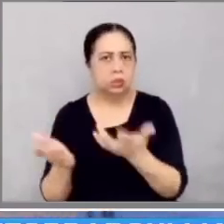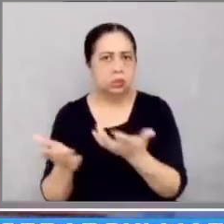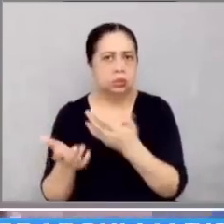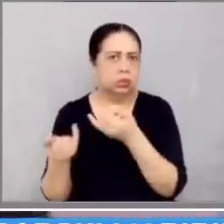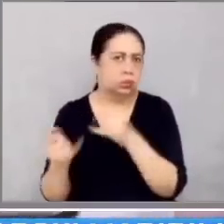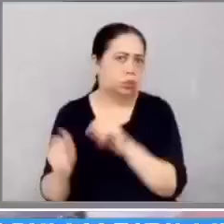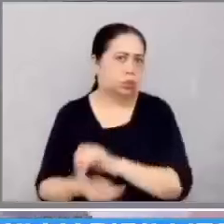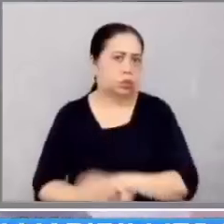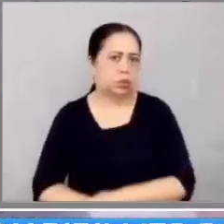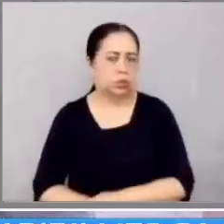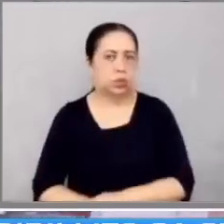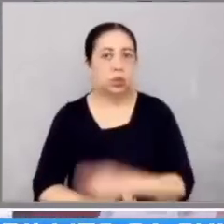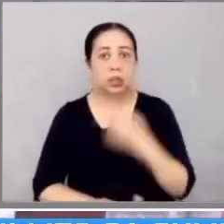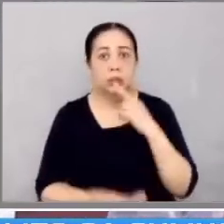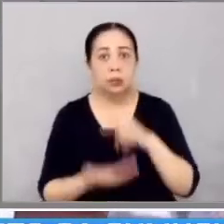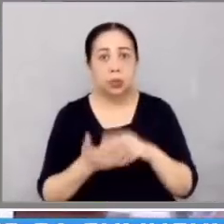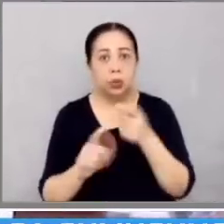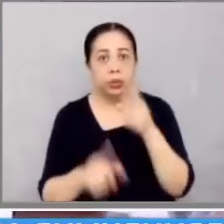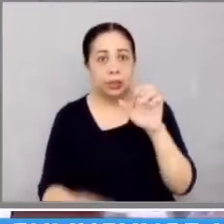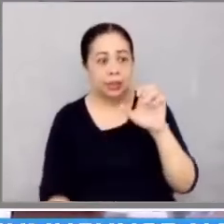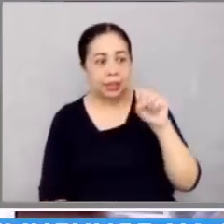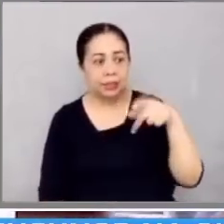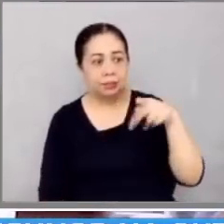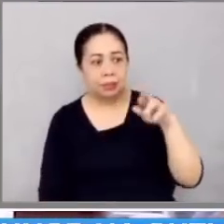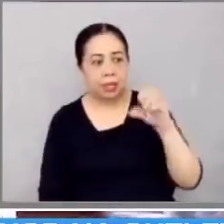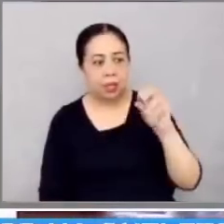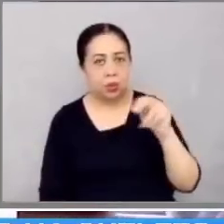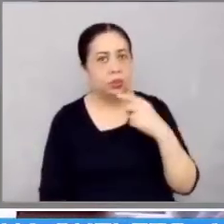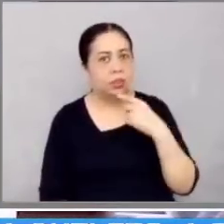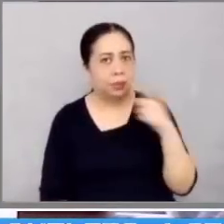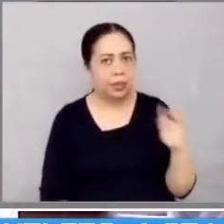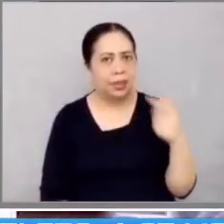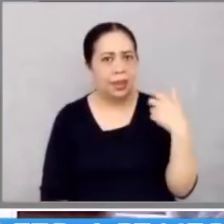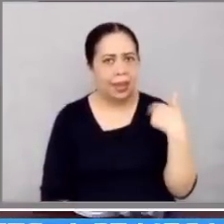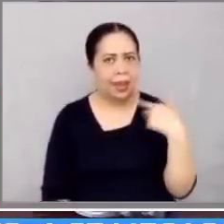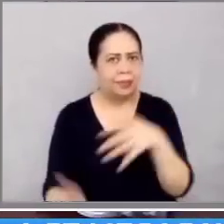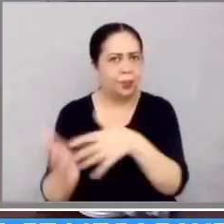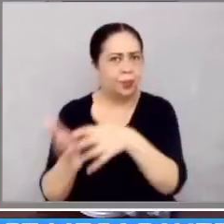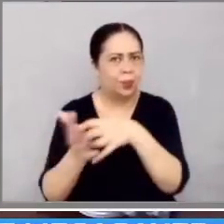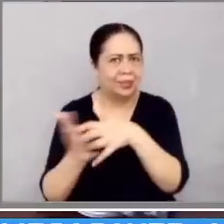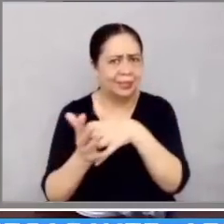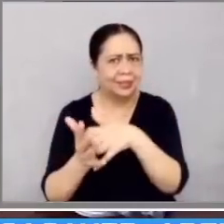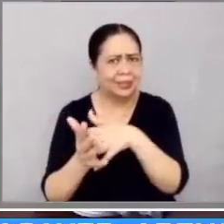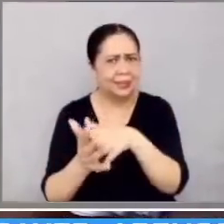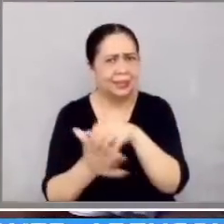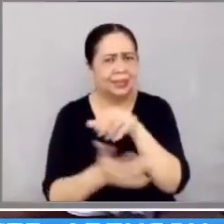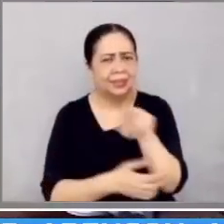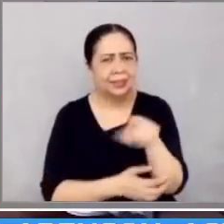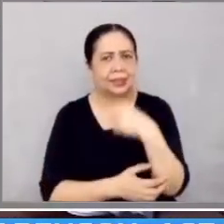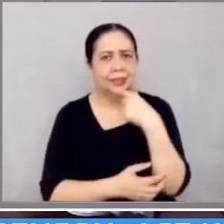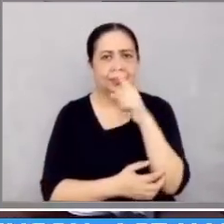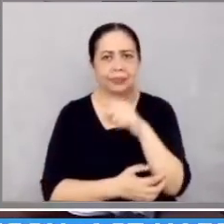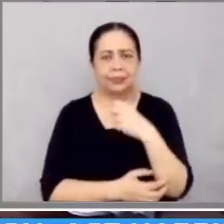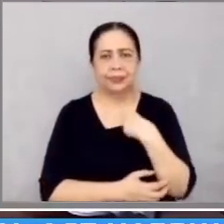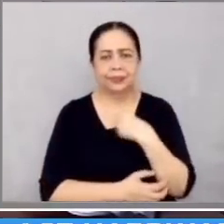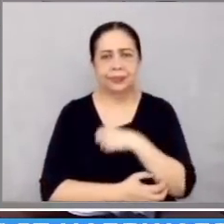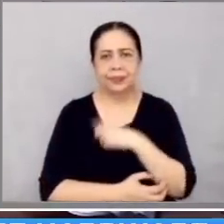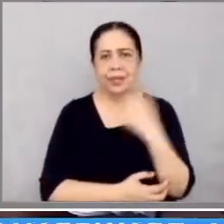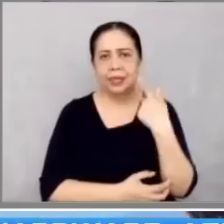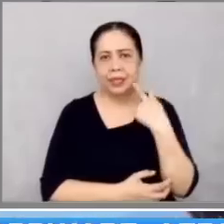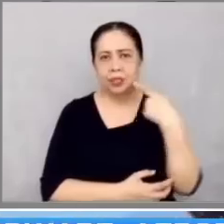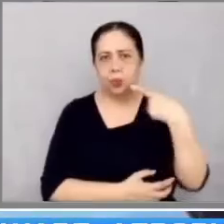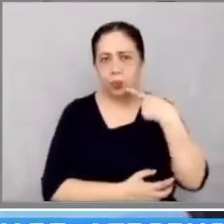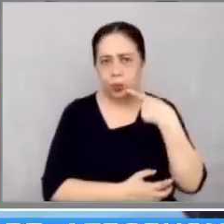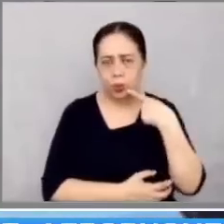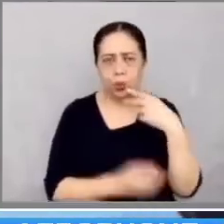Sa report mismo ni Esperon, General Esperon, sinabi niya may vulnerability daw. Pagpo na naman ni Senadora Grace Poe, pinakamalaki